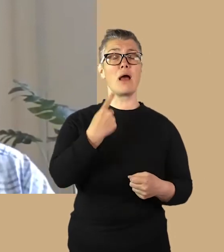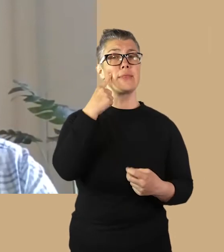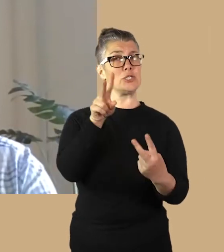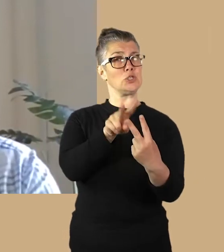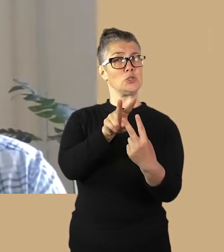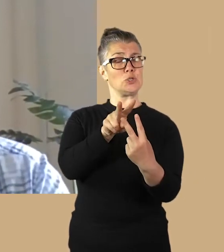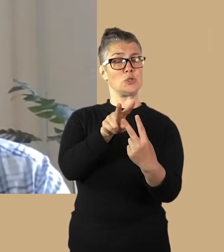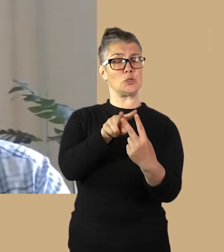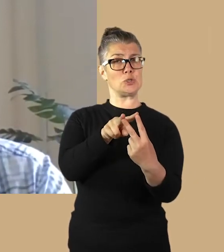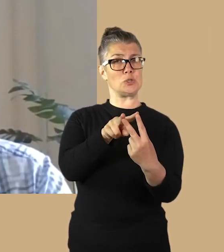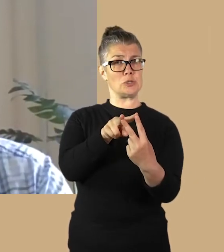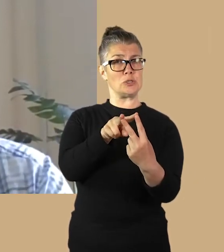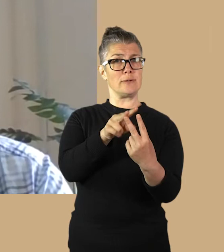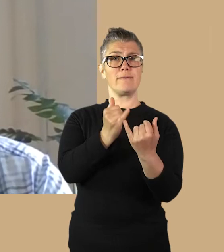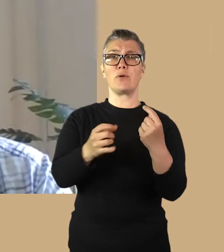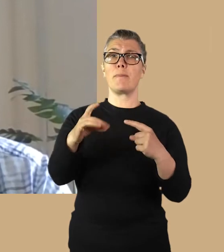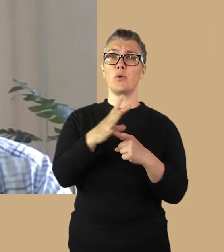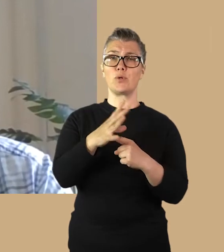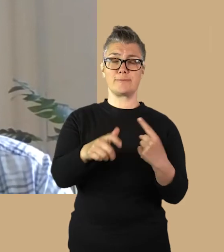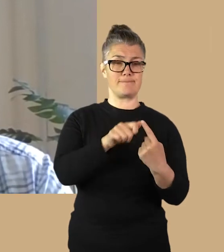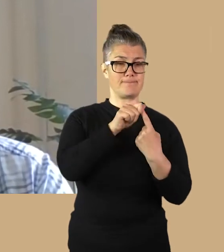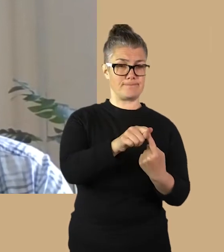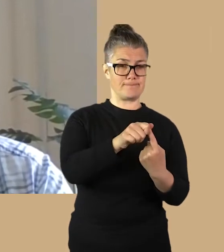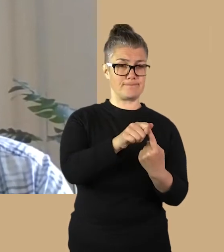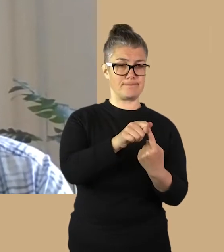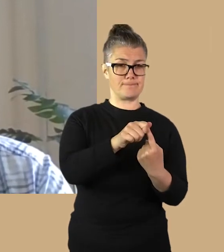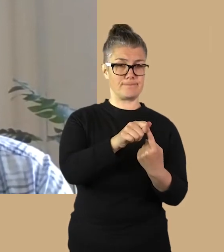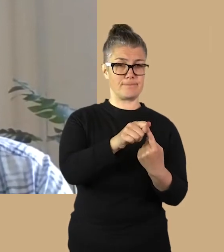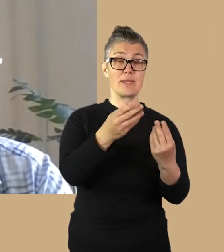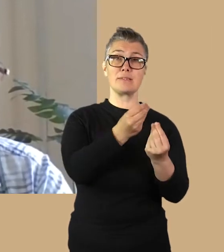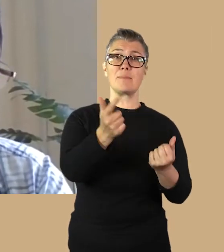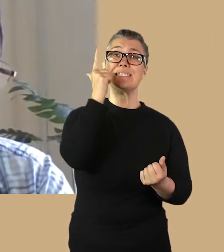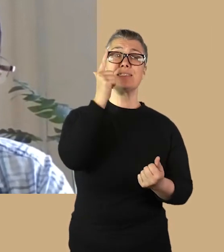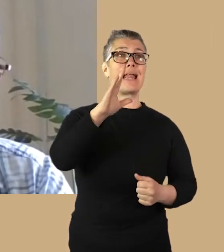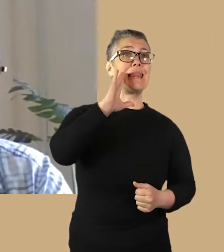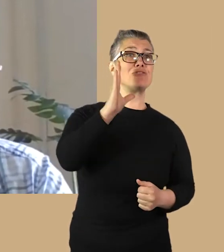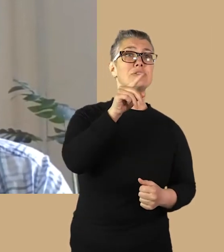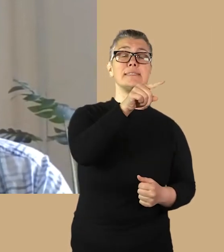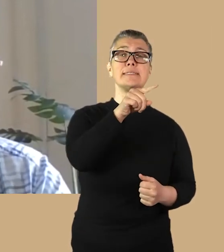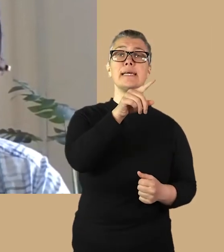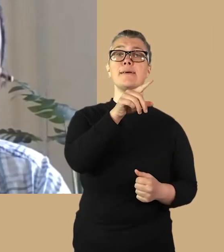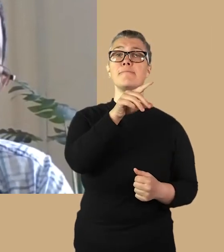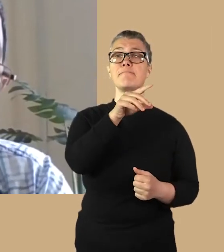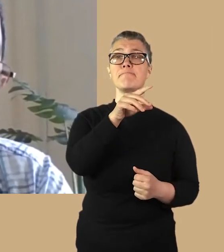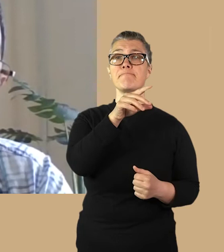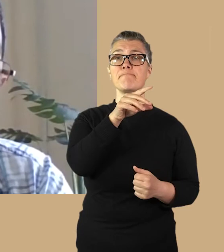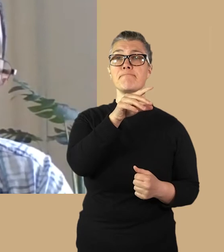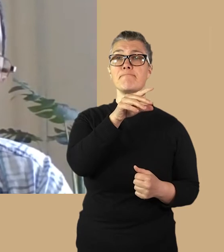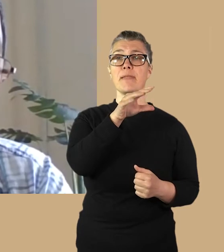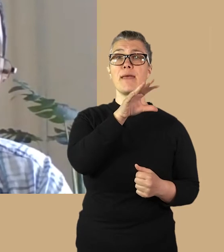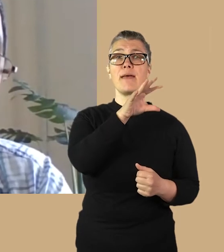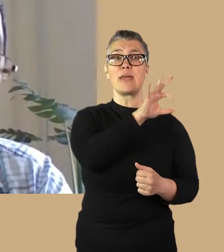there are two things that is important. One, some teachers, lecturers are not equipped